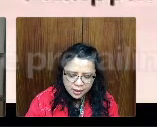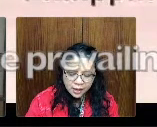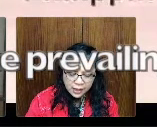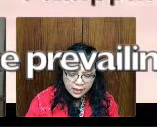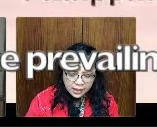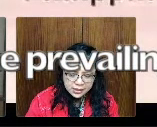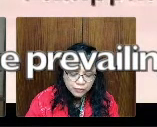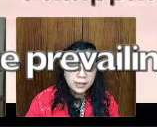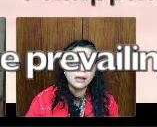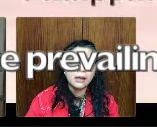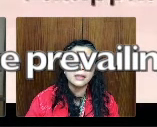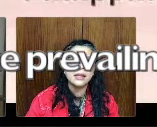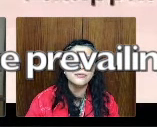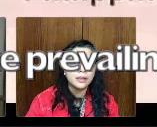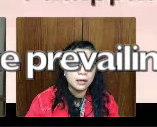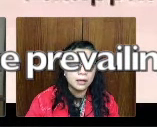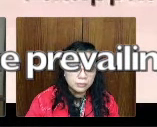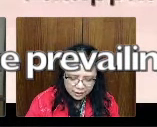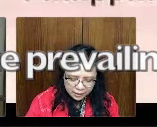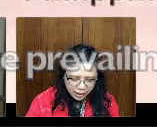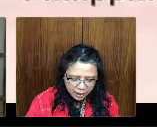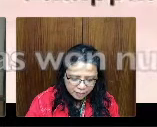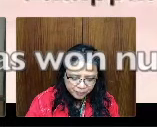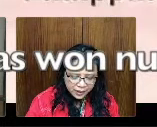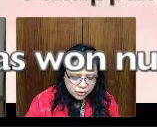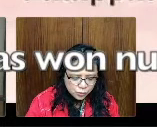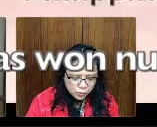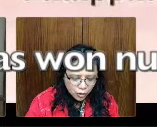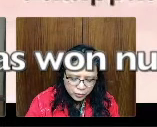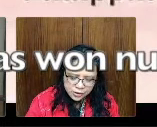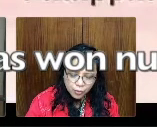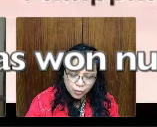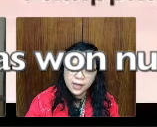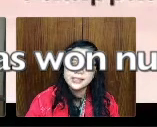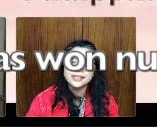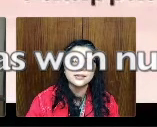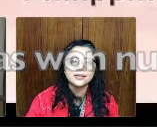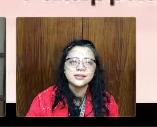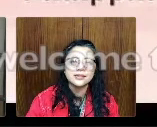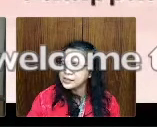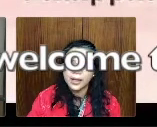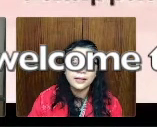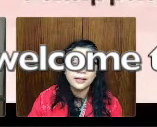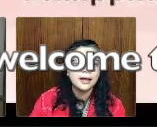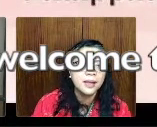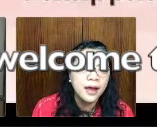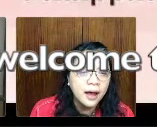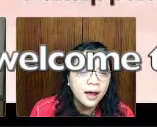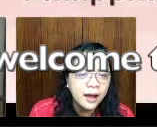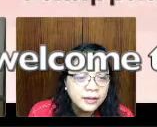workers against the prevailing typhoid outbreak at that time. He has won numerous awards since then. So please